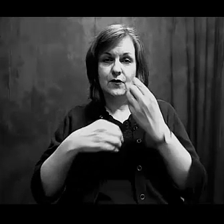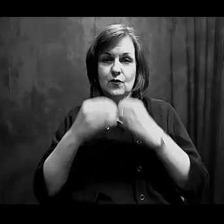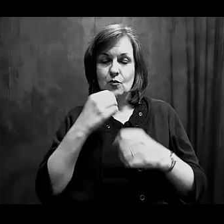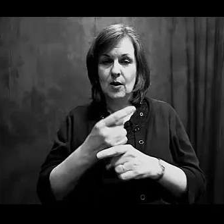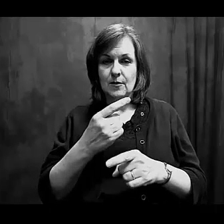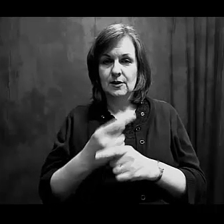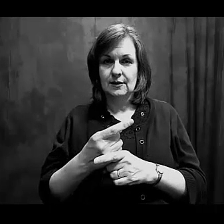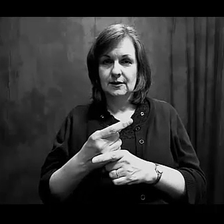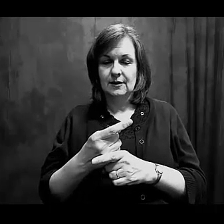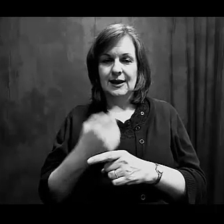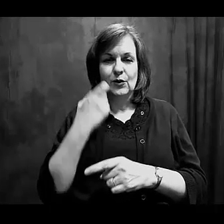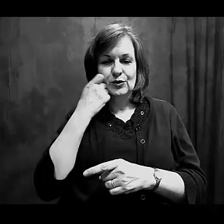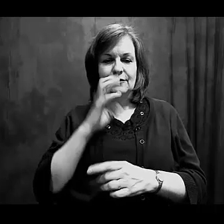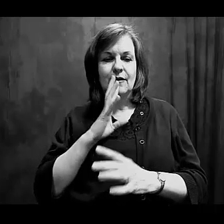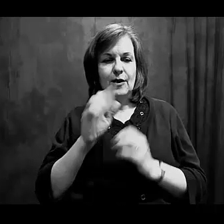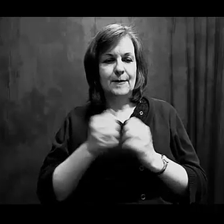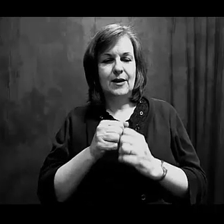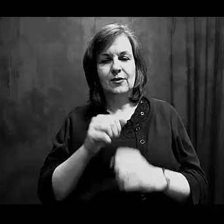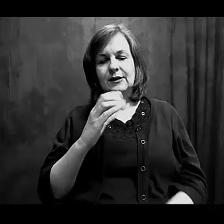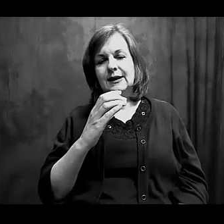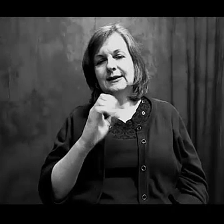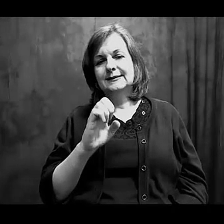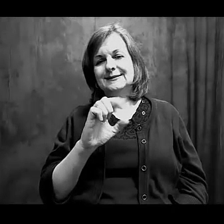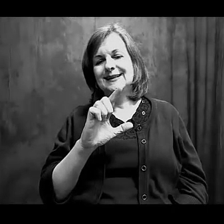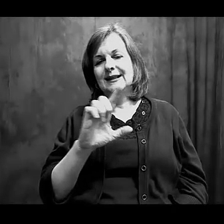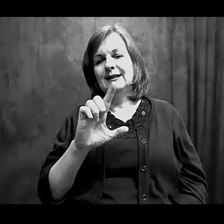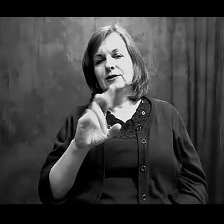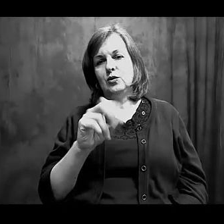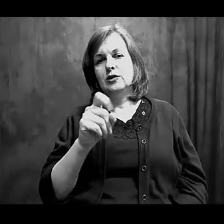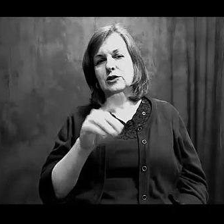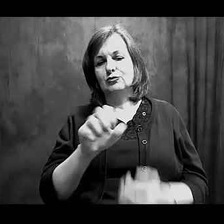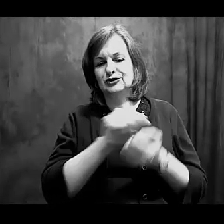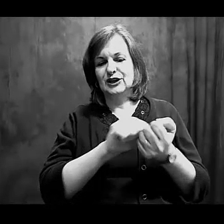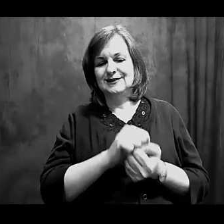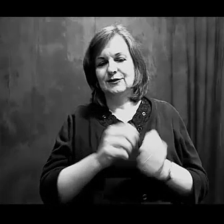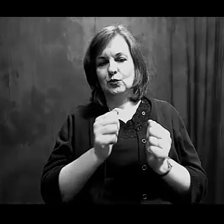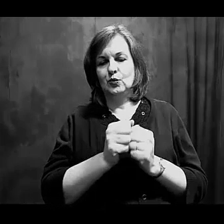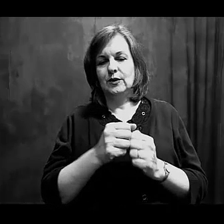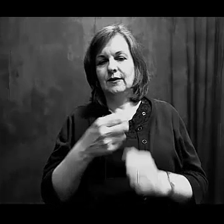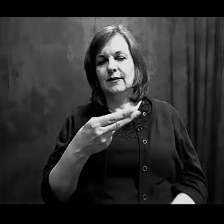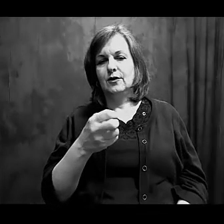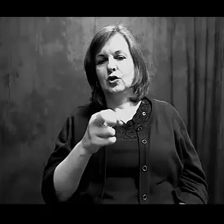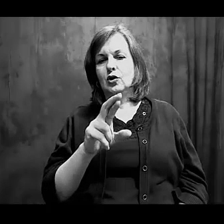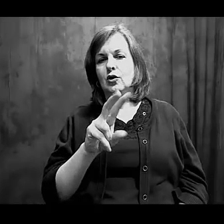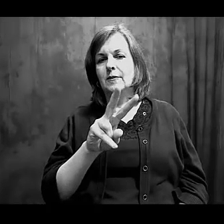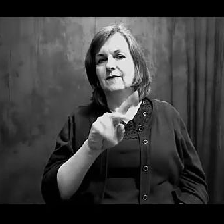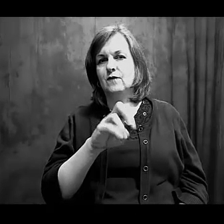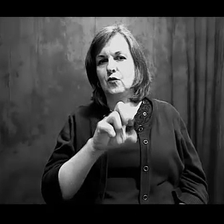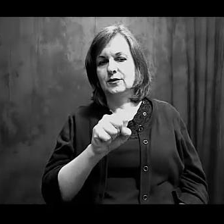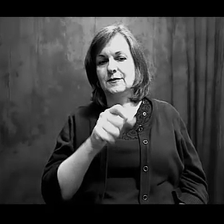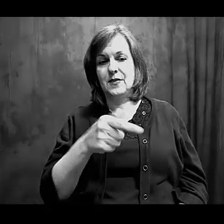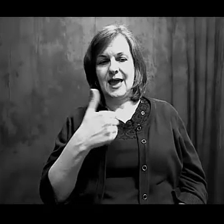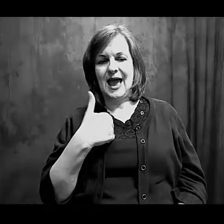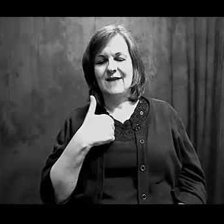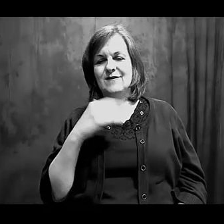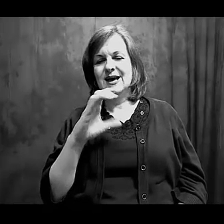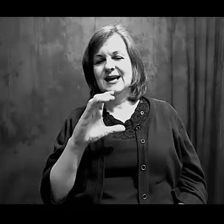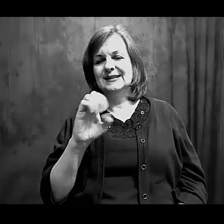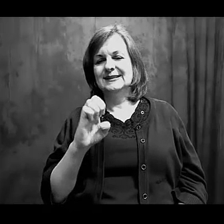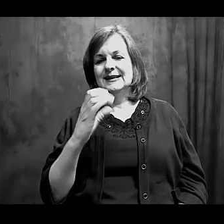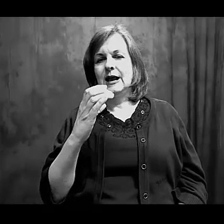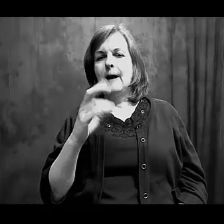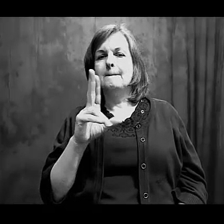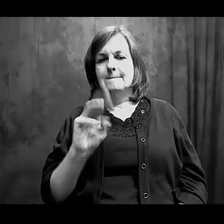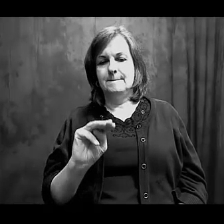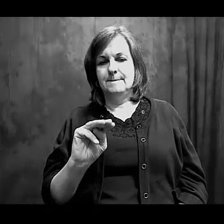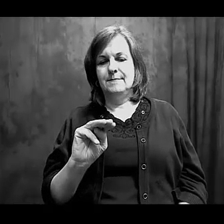mentioned cellulose digesting for our herbivores, and we mentioned the cecum. So this is